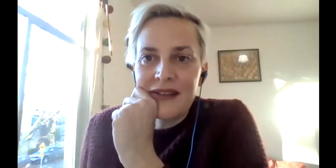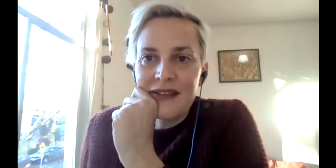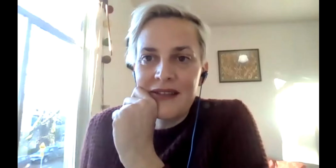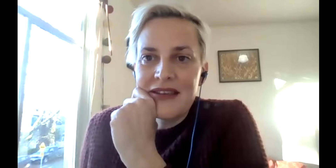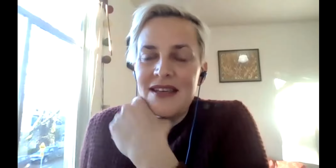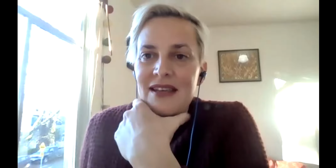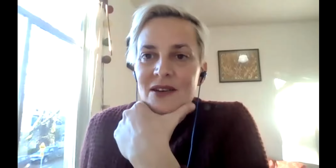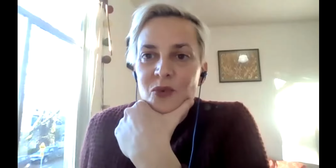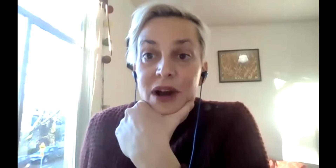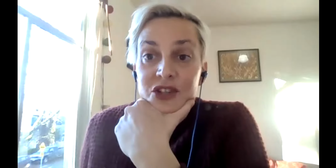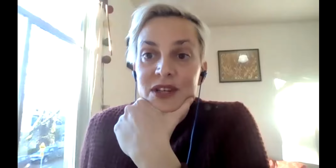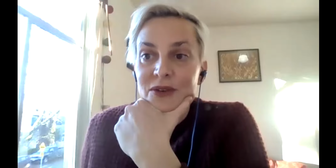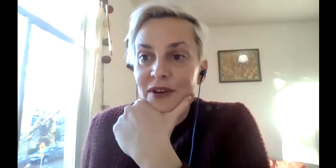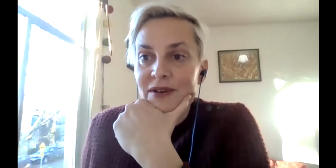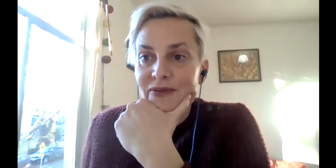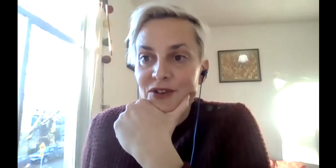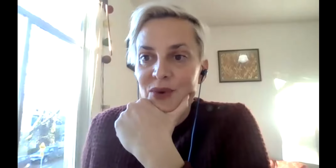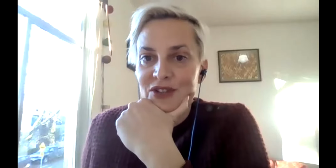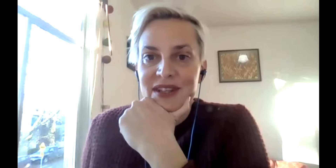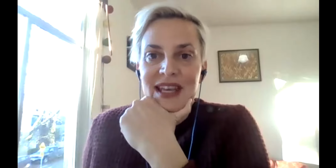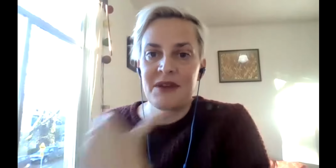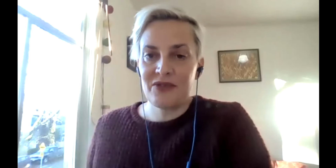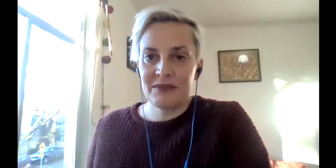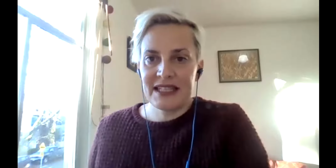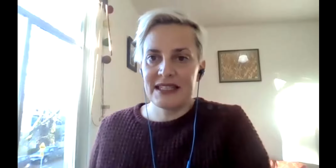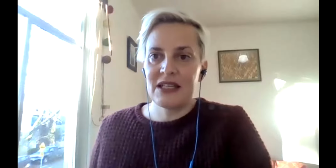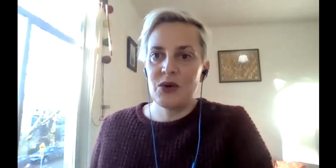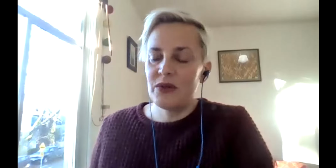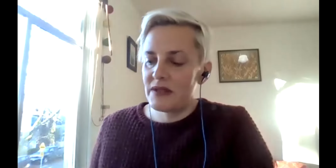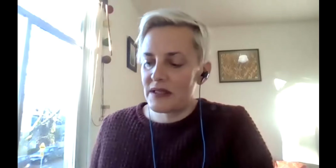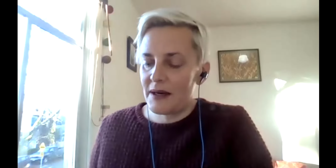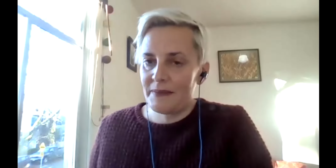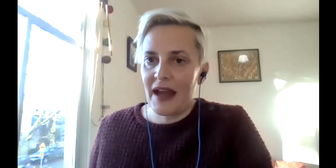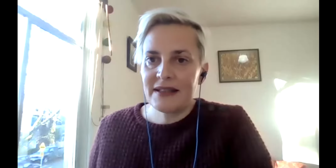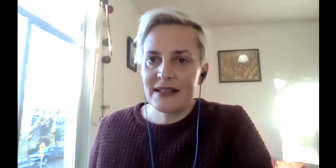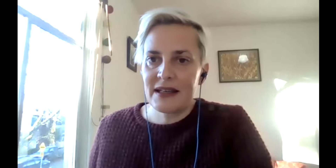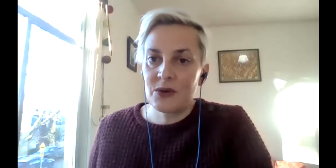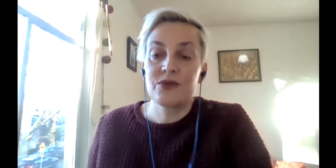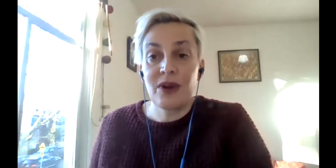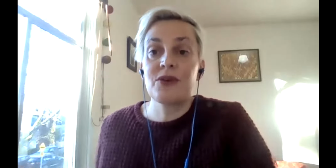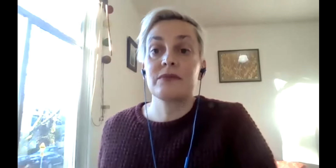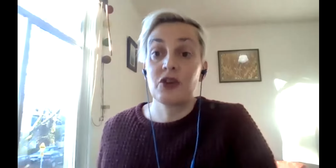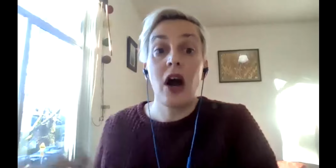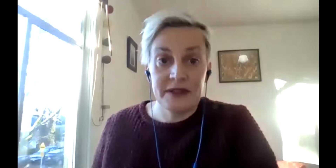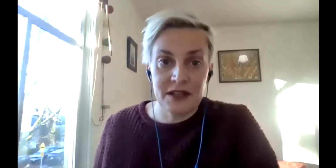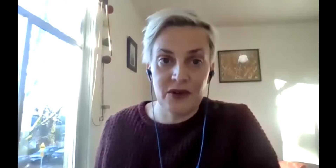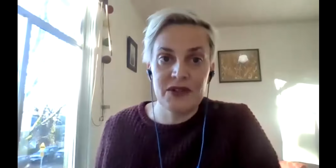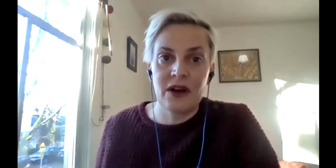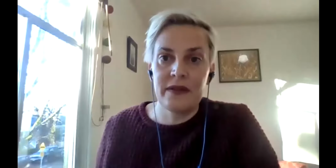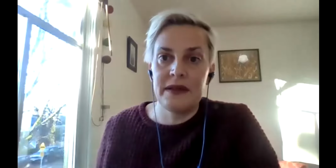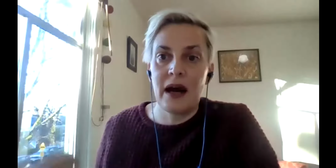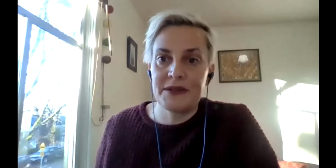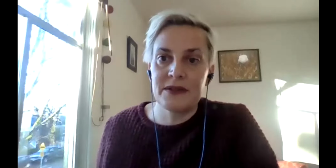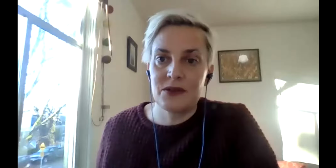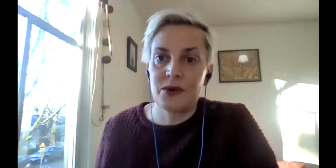with actually the very first question that came in from Leslie, who was asking, or rather commenting first